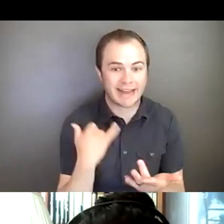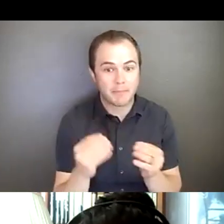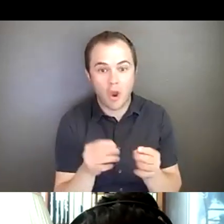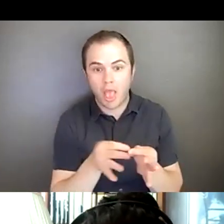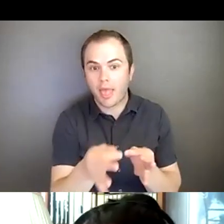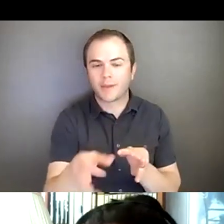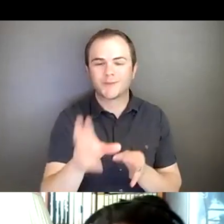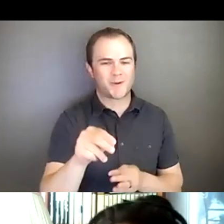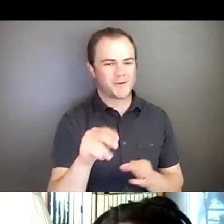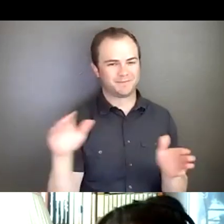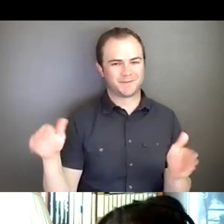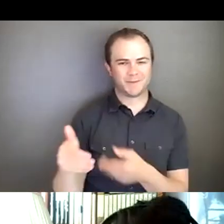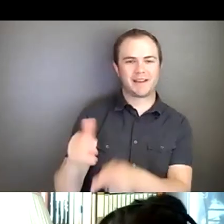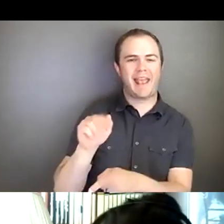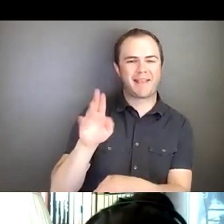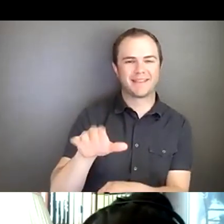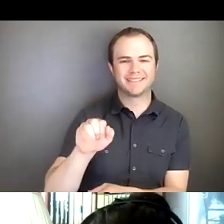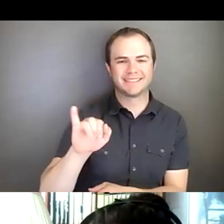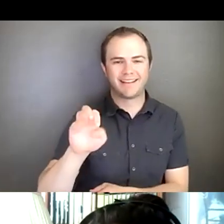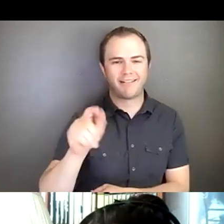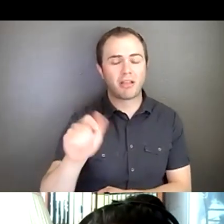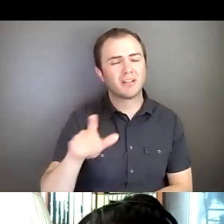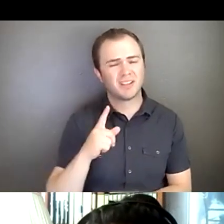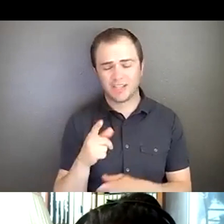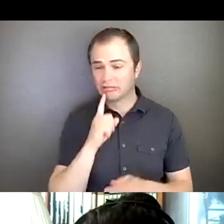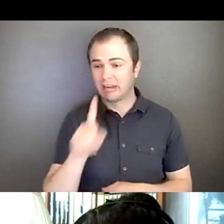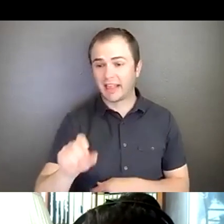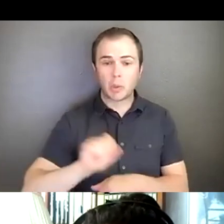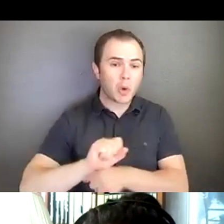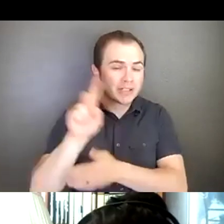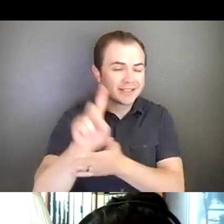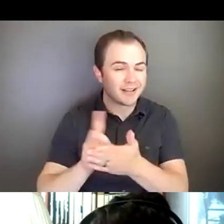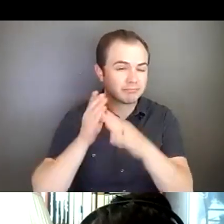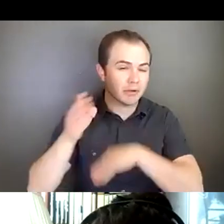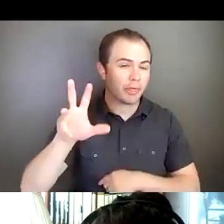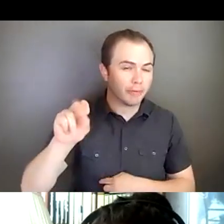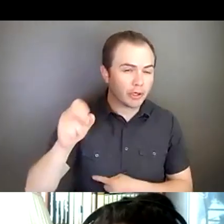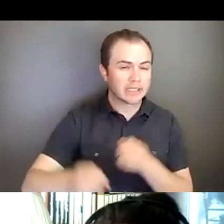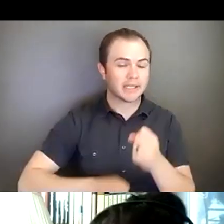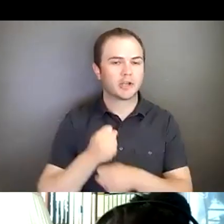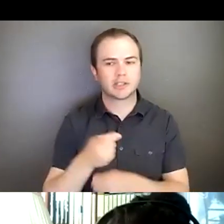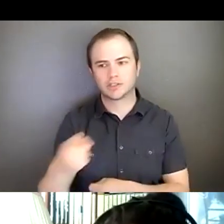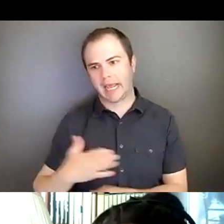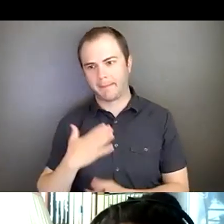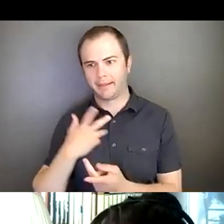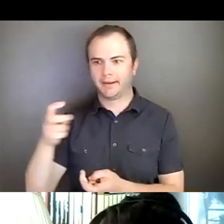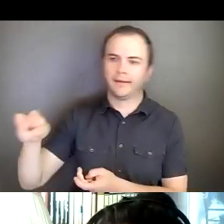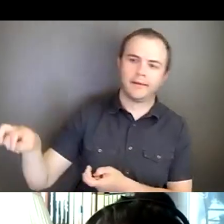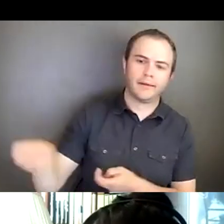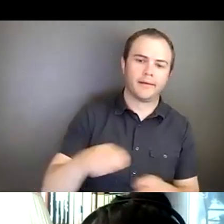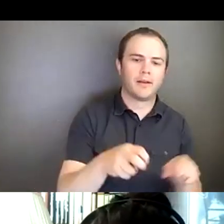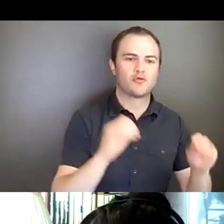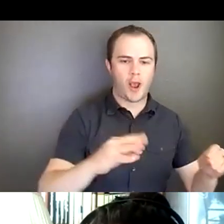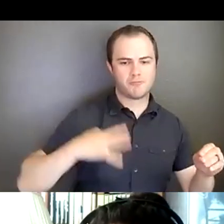Siegel. With over 30 years of experience in the corporate realm of design, Amy happily transitioned into the nonprofit world in January